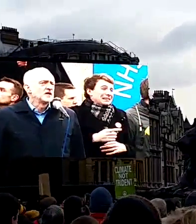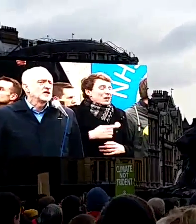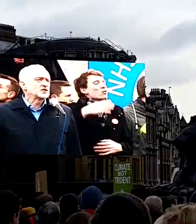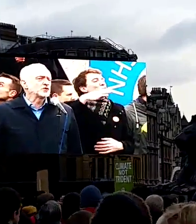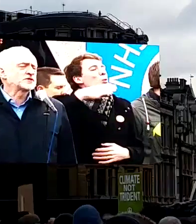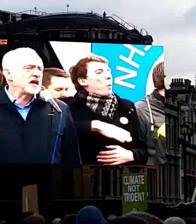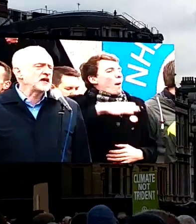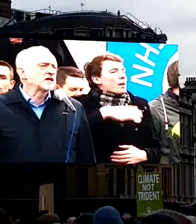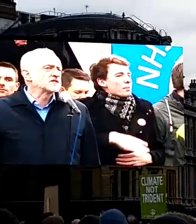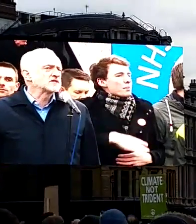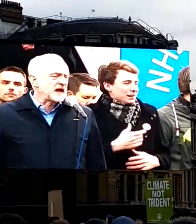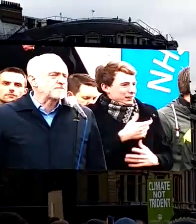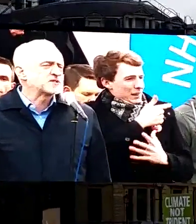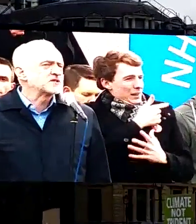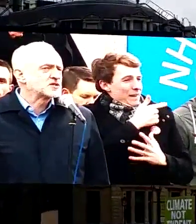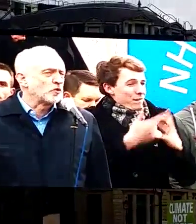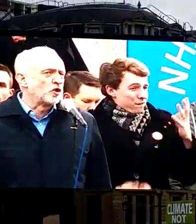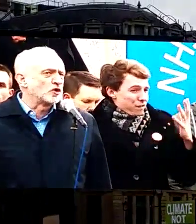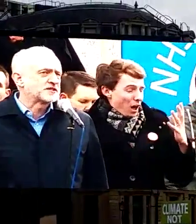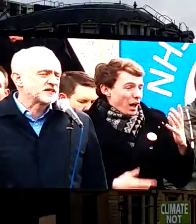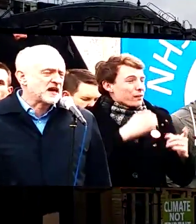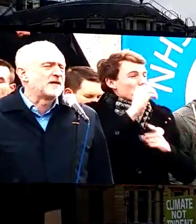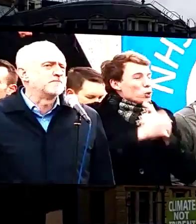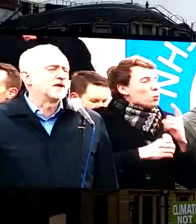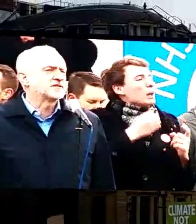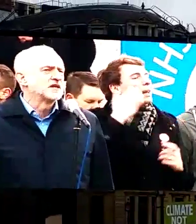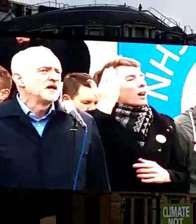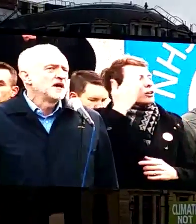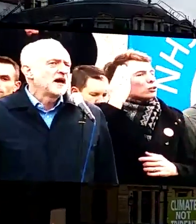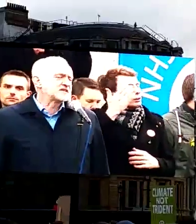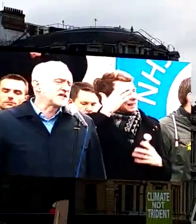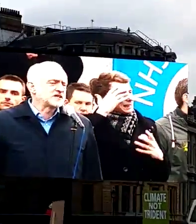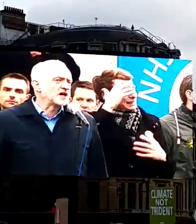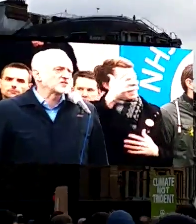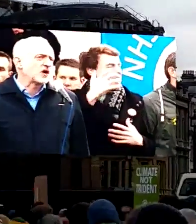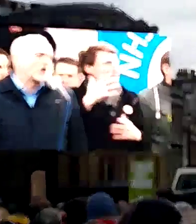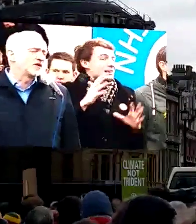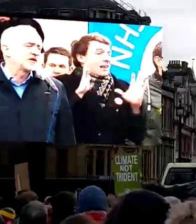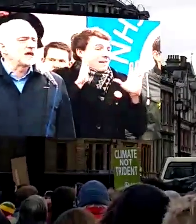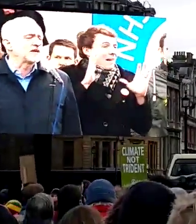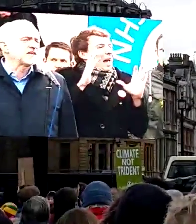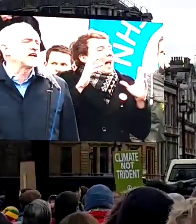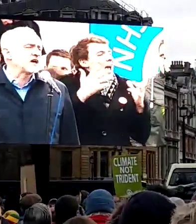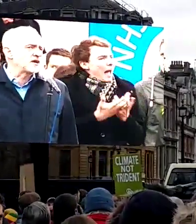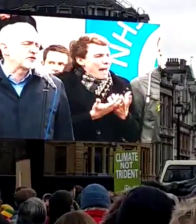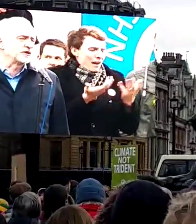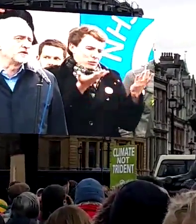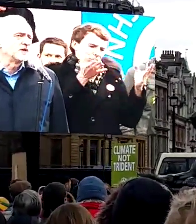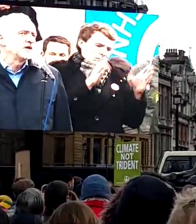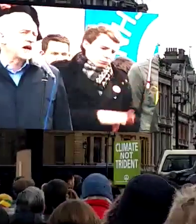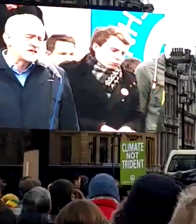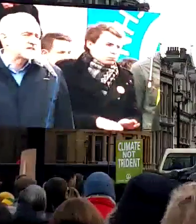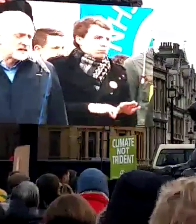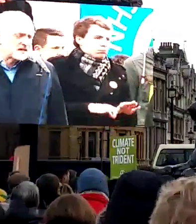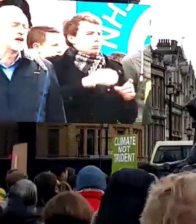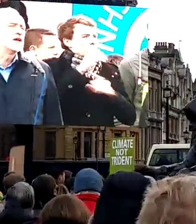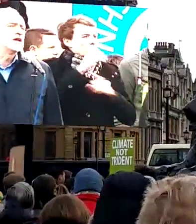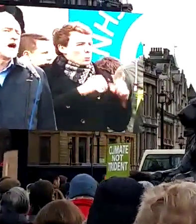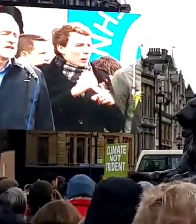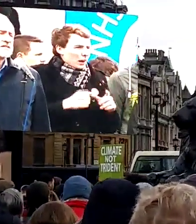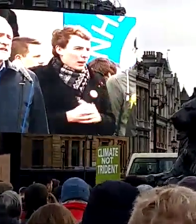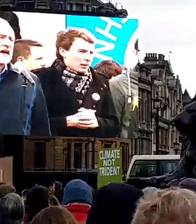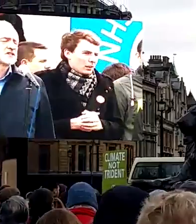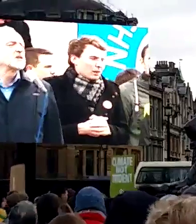states to take steps towards disarmament, as it does on the, I think,